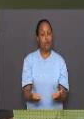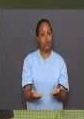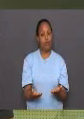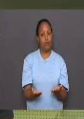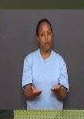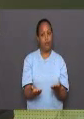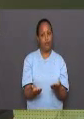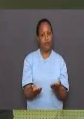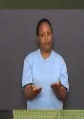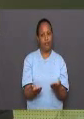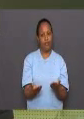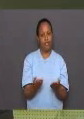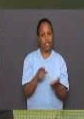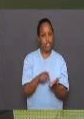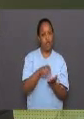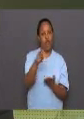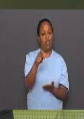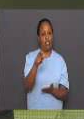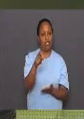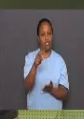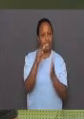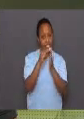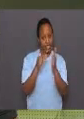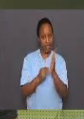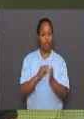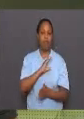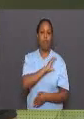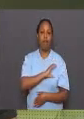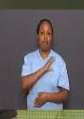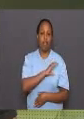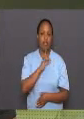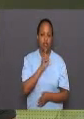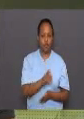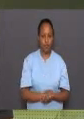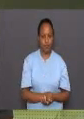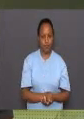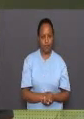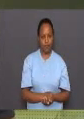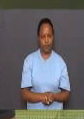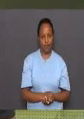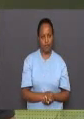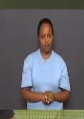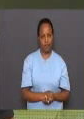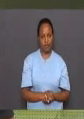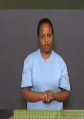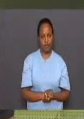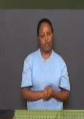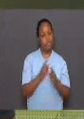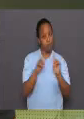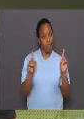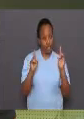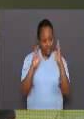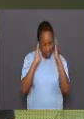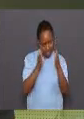the features of a democratic system. We will pay special